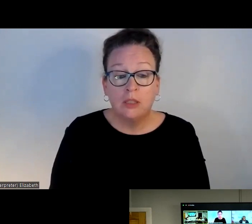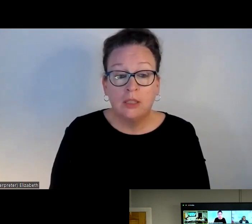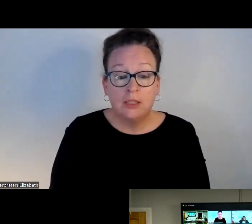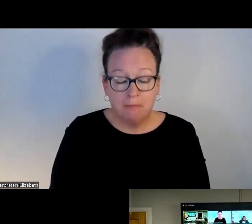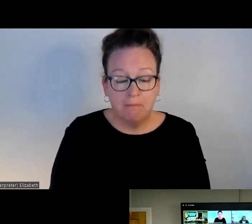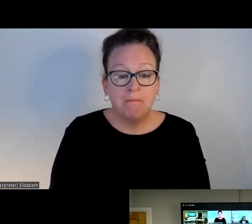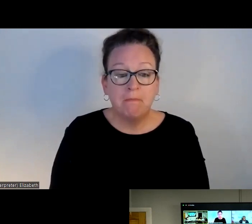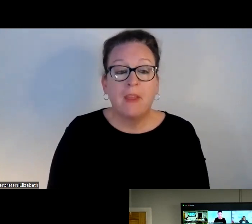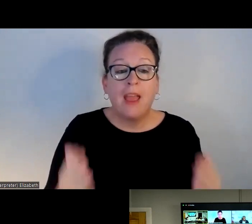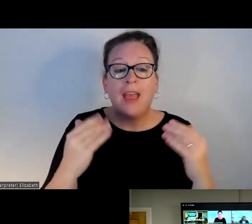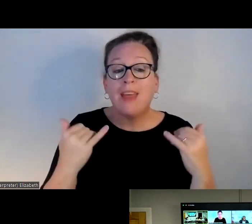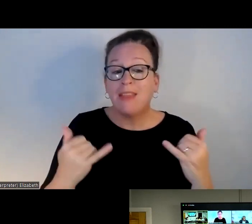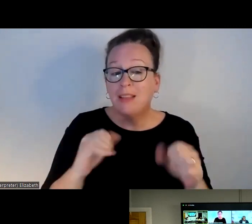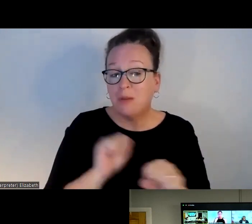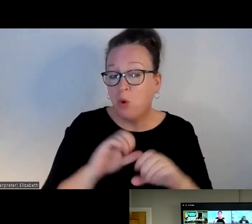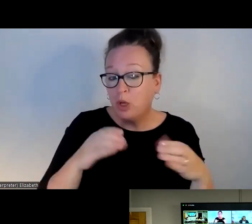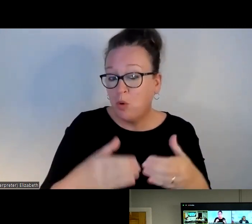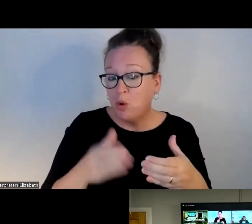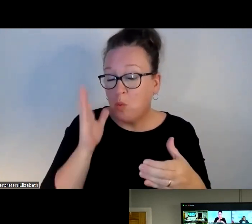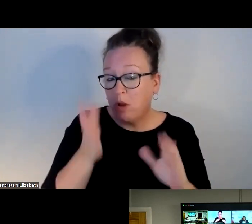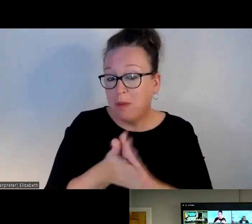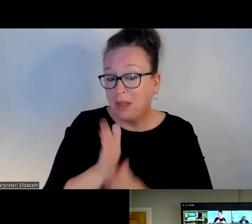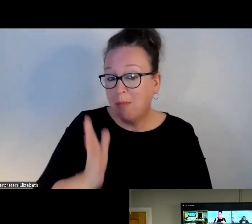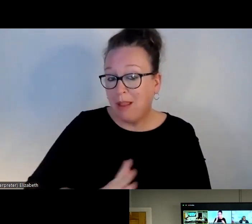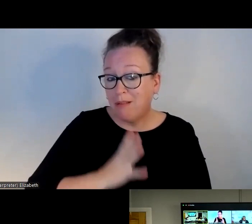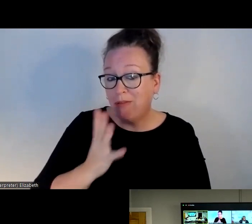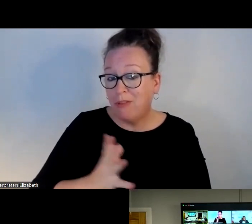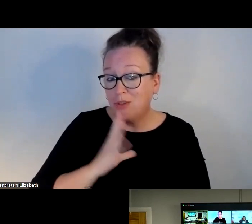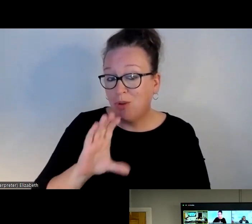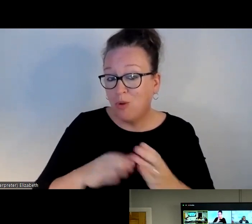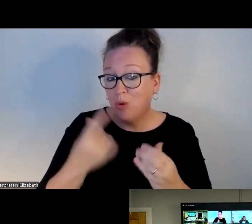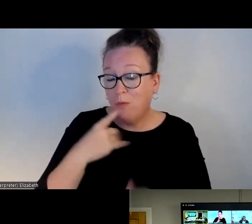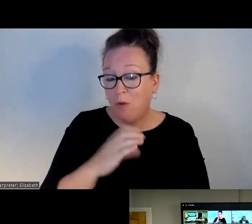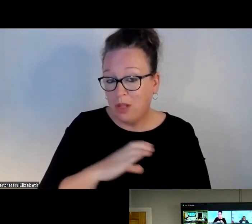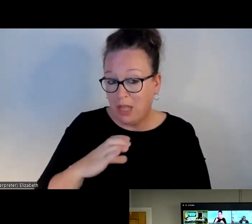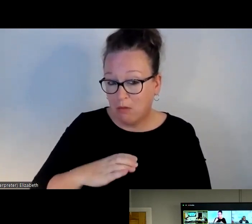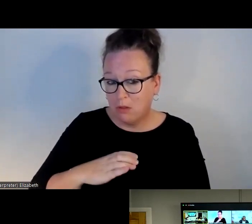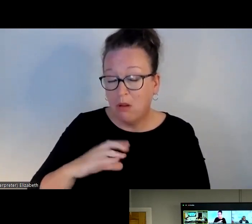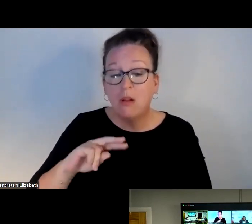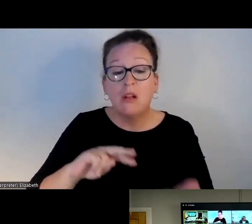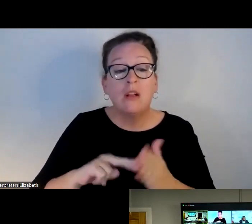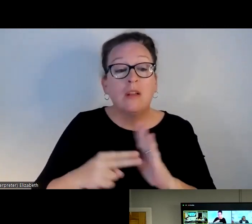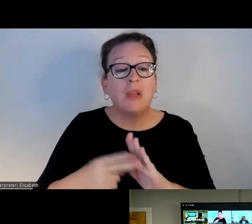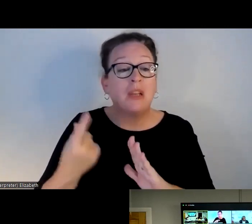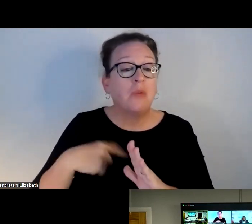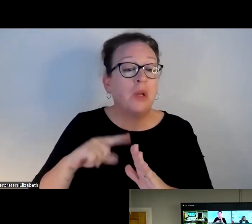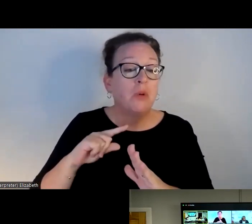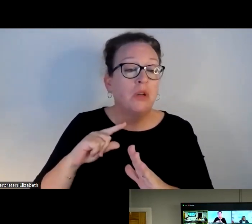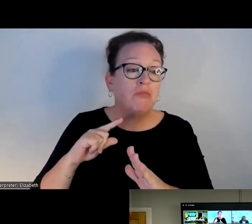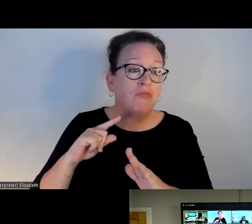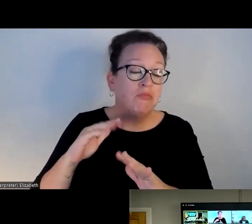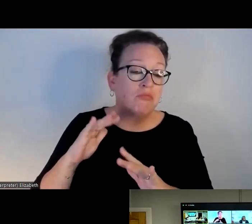And then this working group would be an official working group of the council. And so we would just make sure that we're